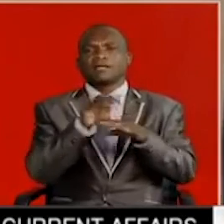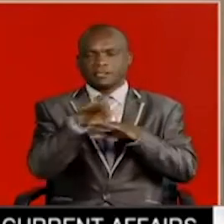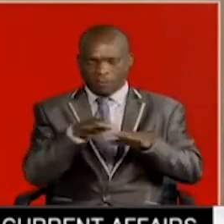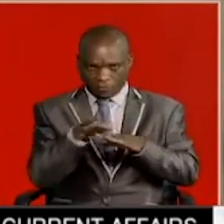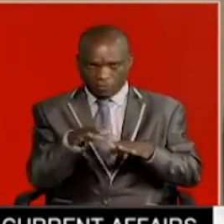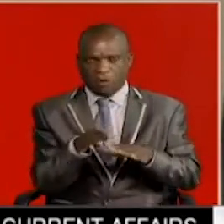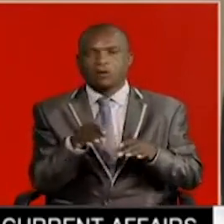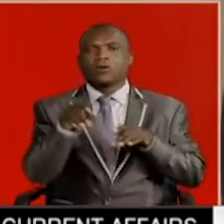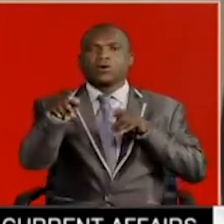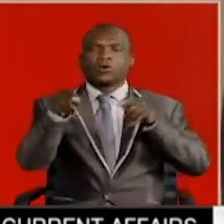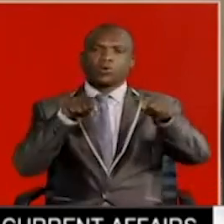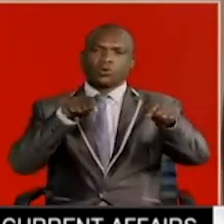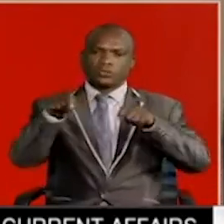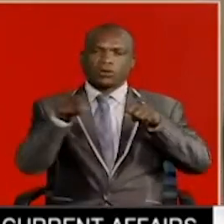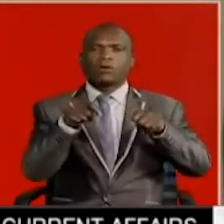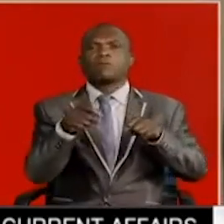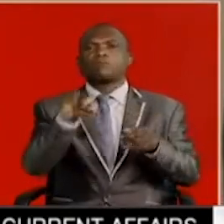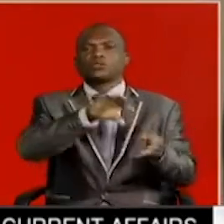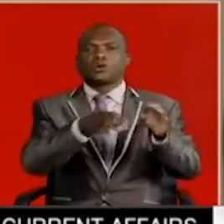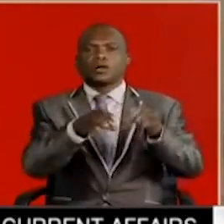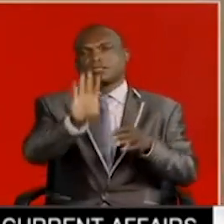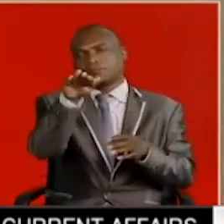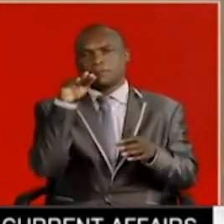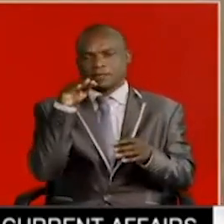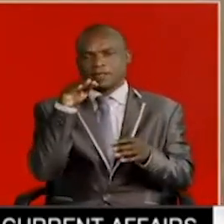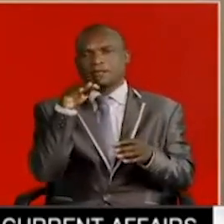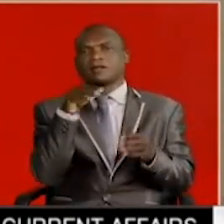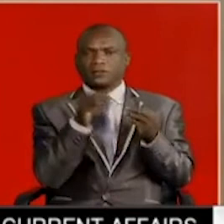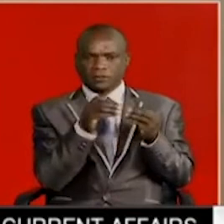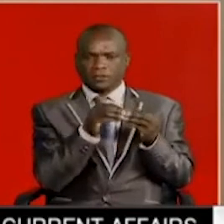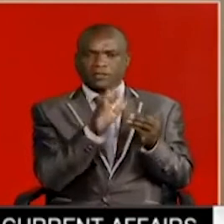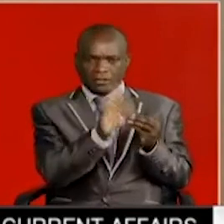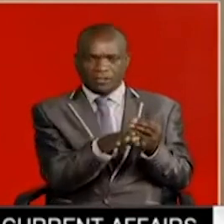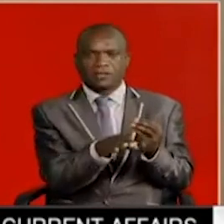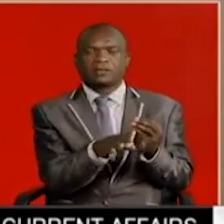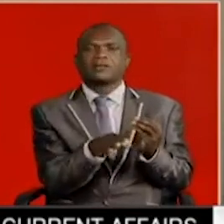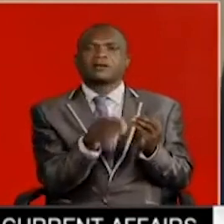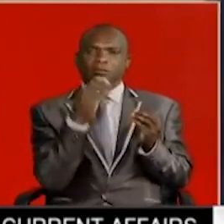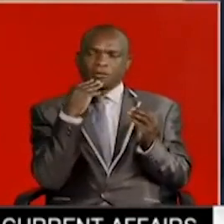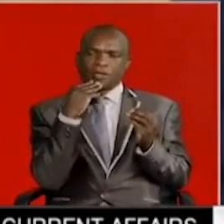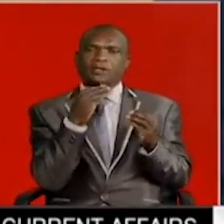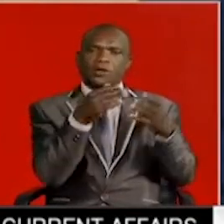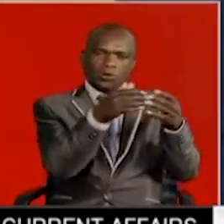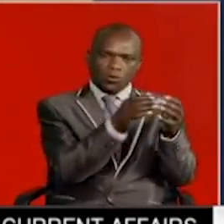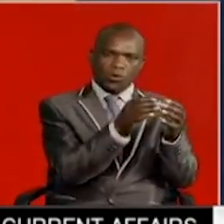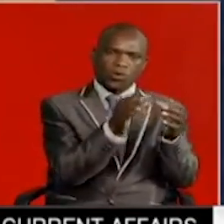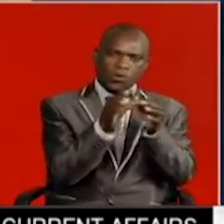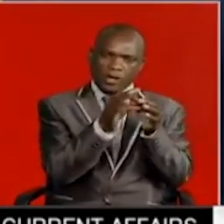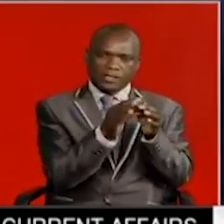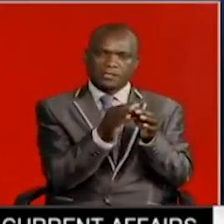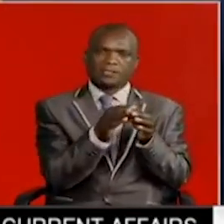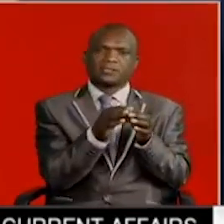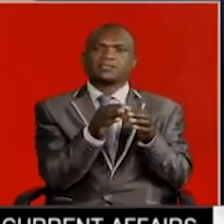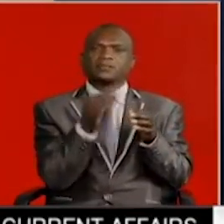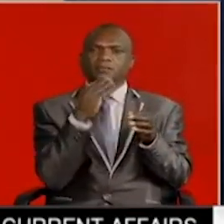Medicine Control Authority of Zimbabwe, MCAS, are the main drivers of vaccine